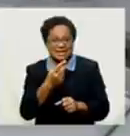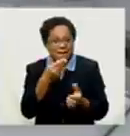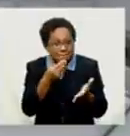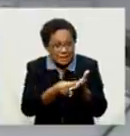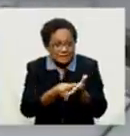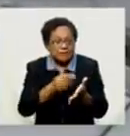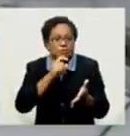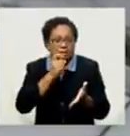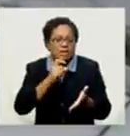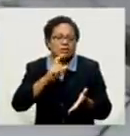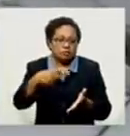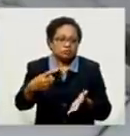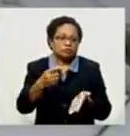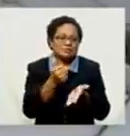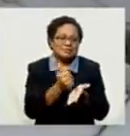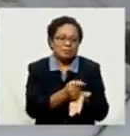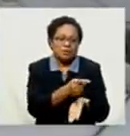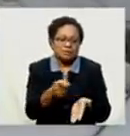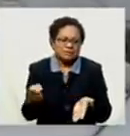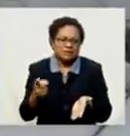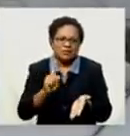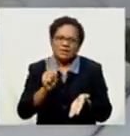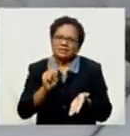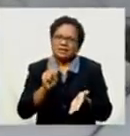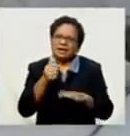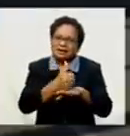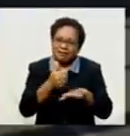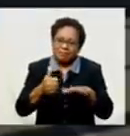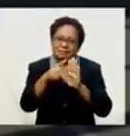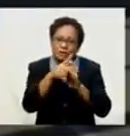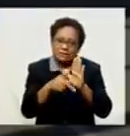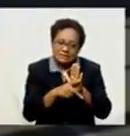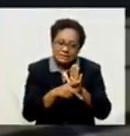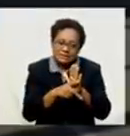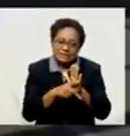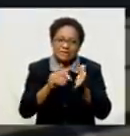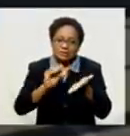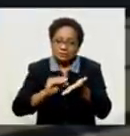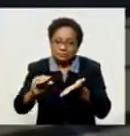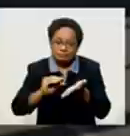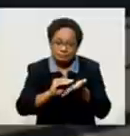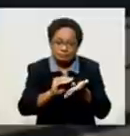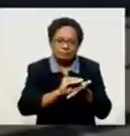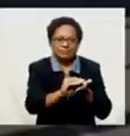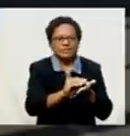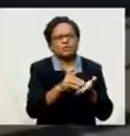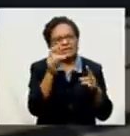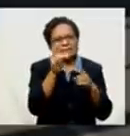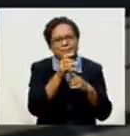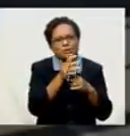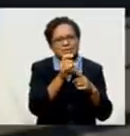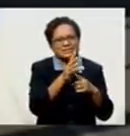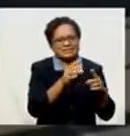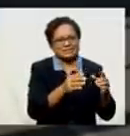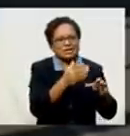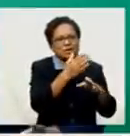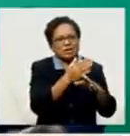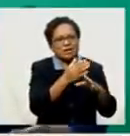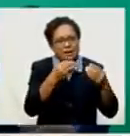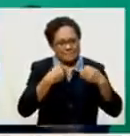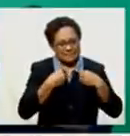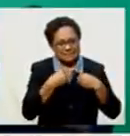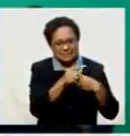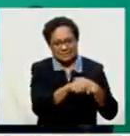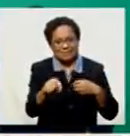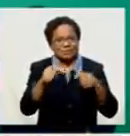continued facilitation and implementation of government policies by lending to the essential sectors. Particularly resource-based sectors